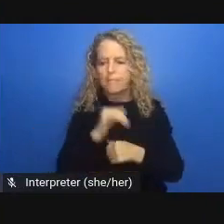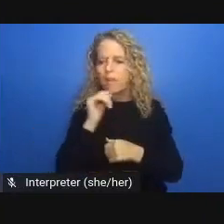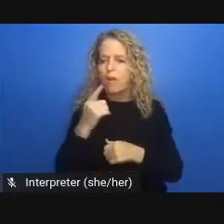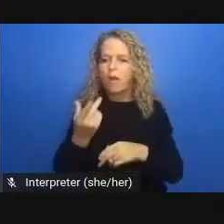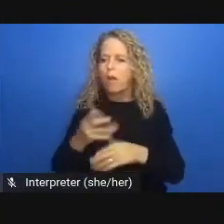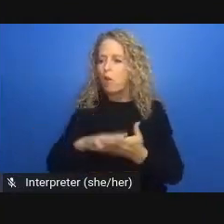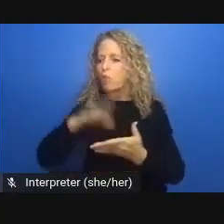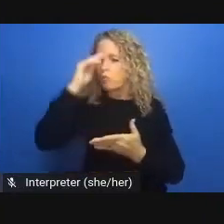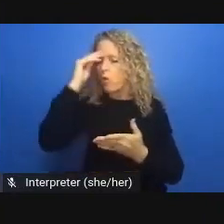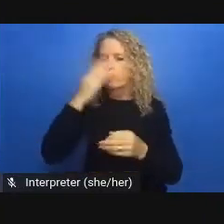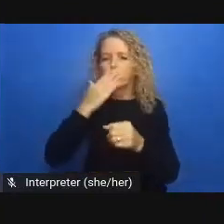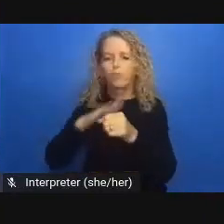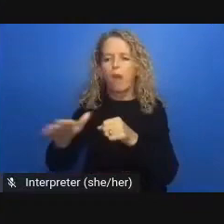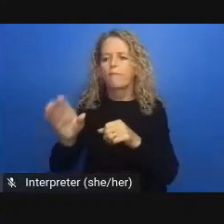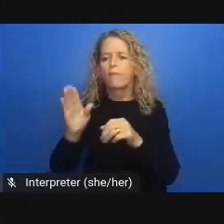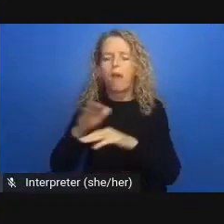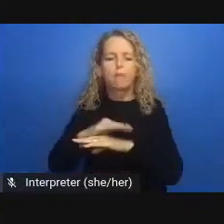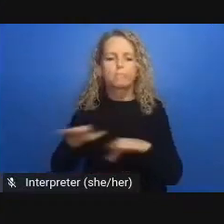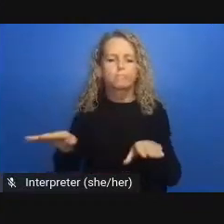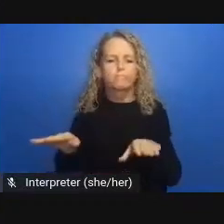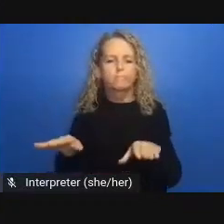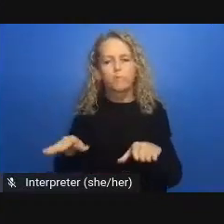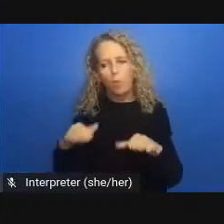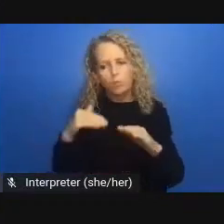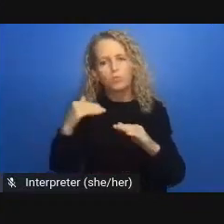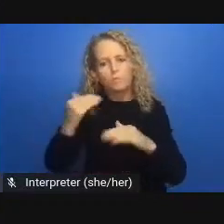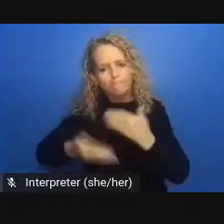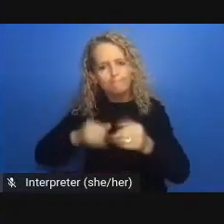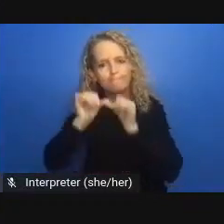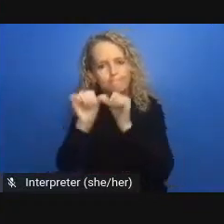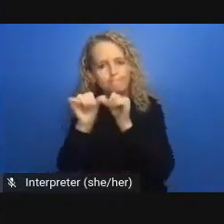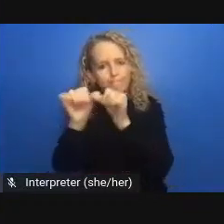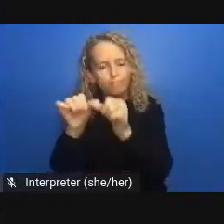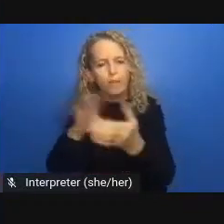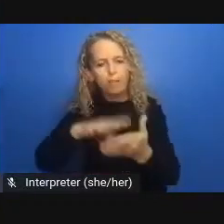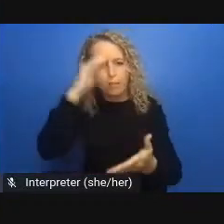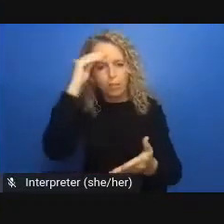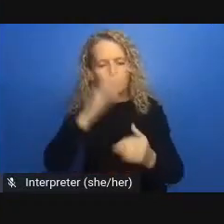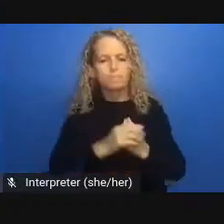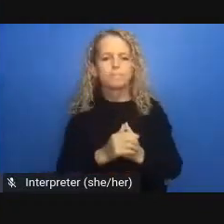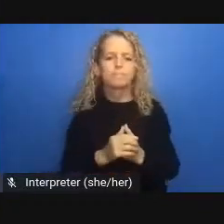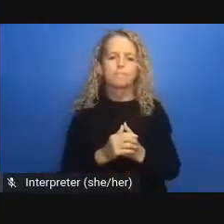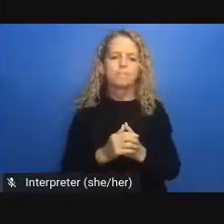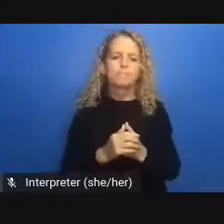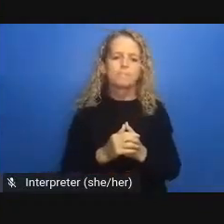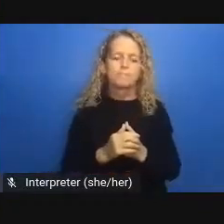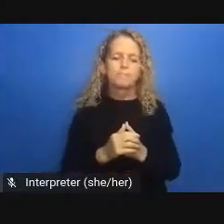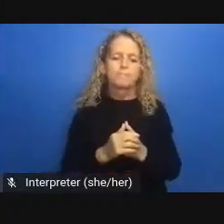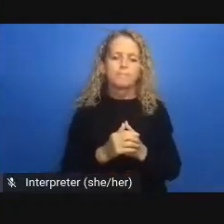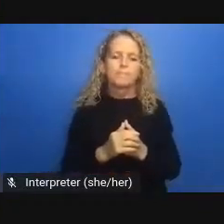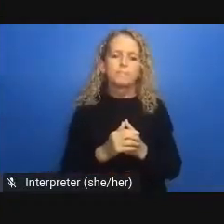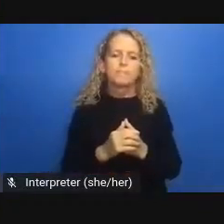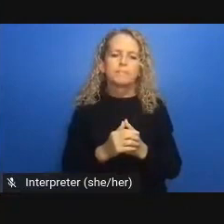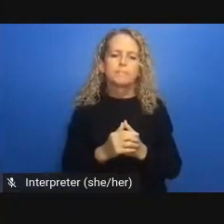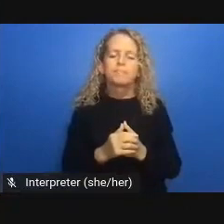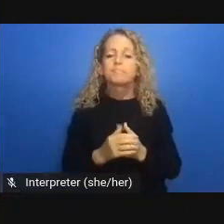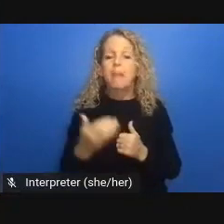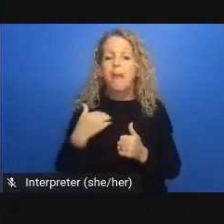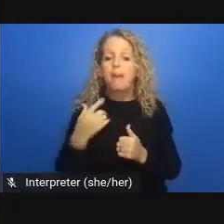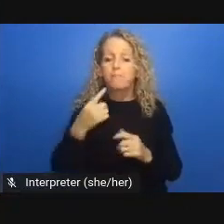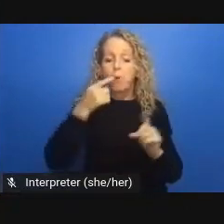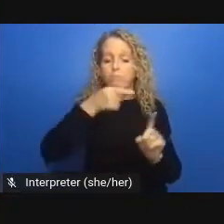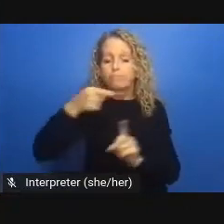space where there's some really, really fun stuff going on, and this is where we can have an impact. So some specific